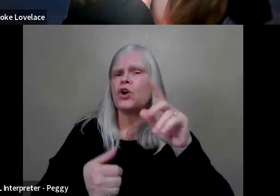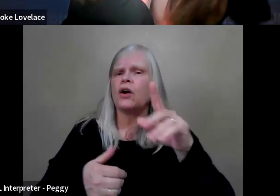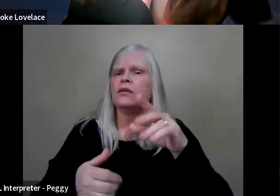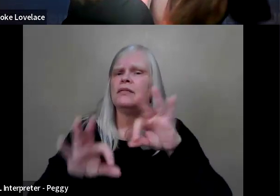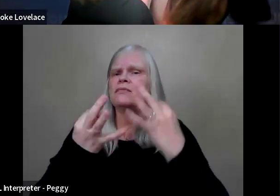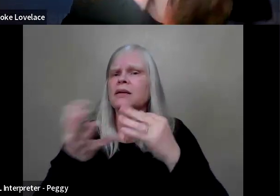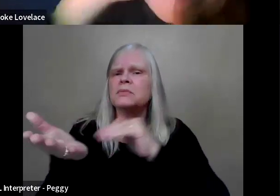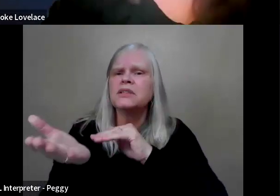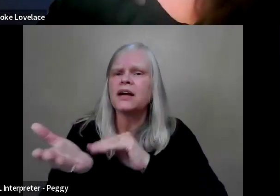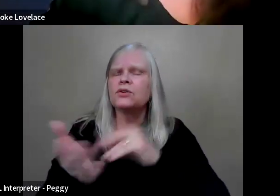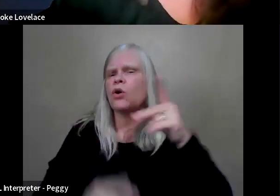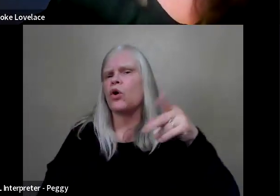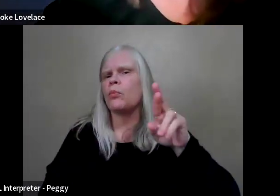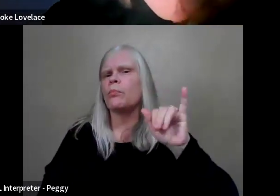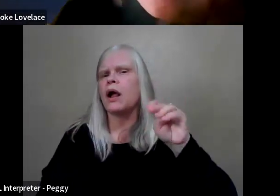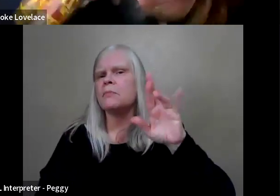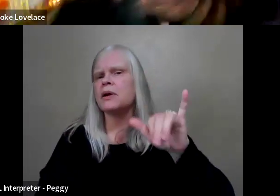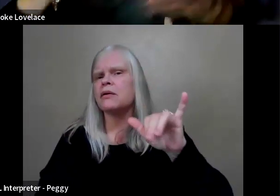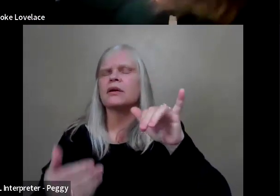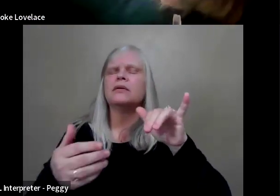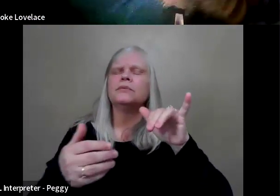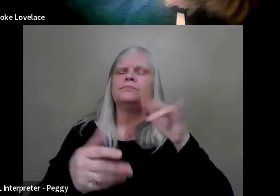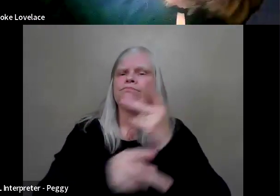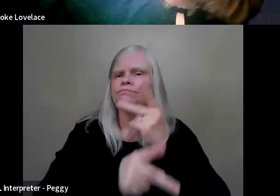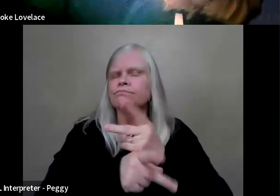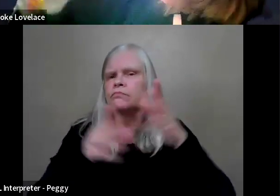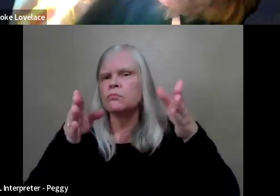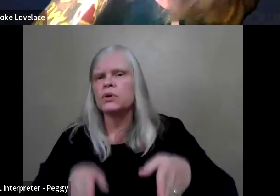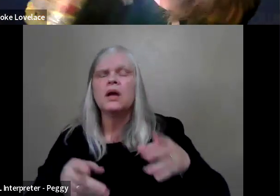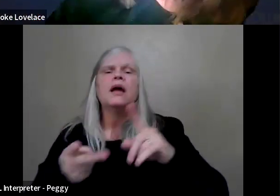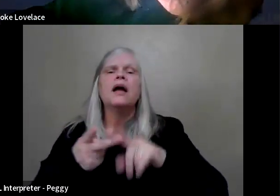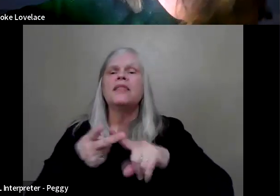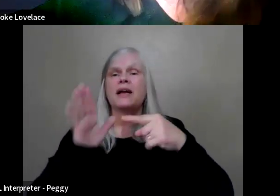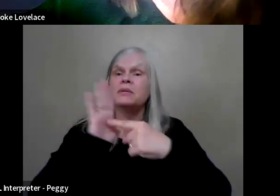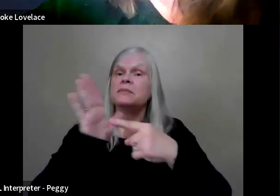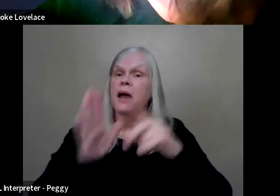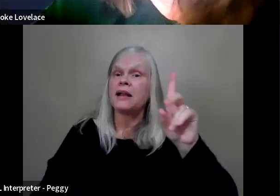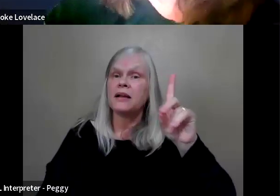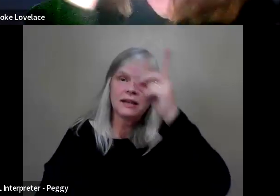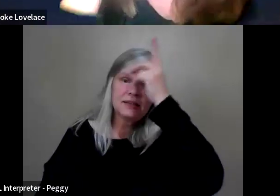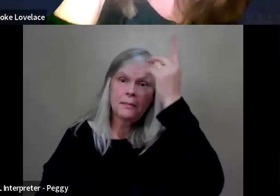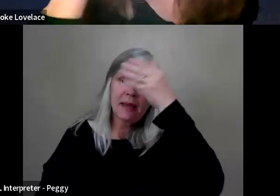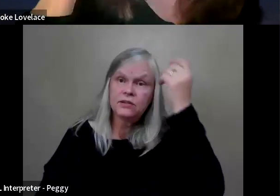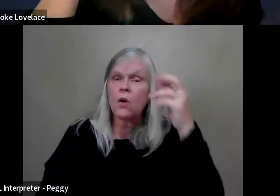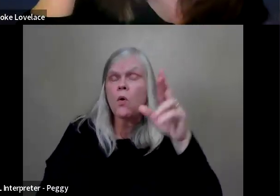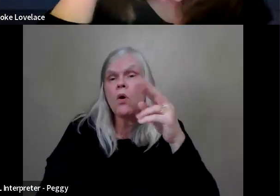provider and start that diagnosis process, because the signs could be dementia or it could be something